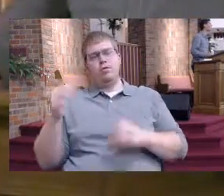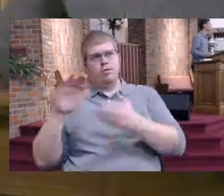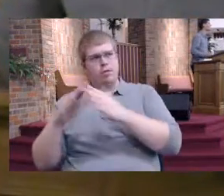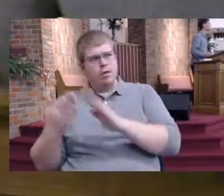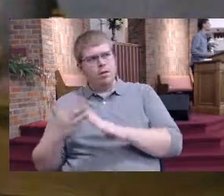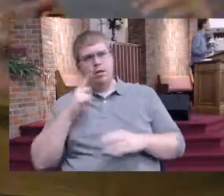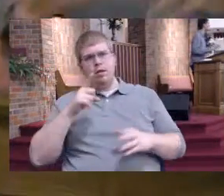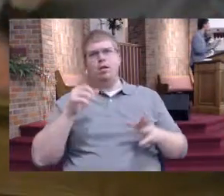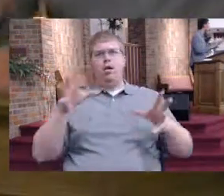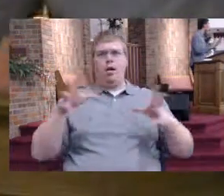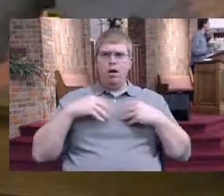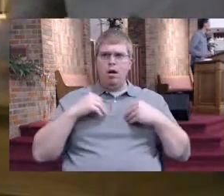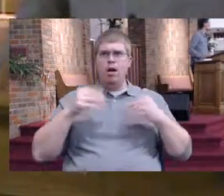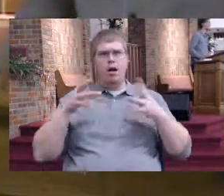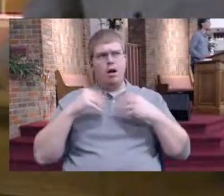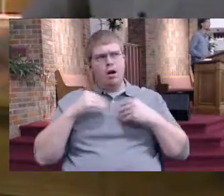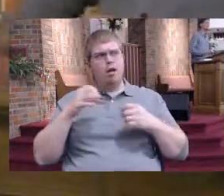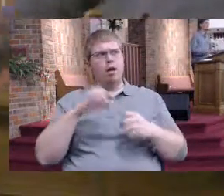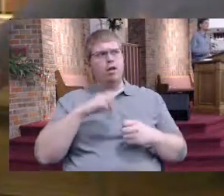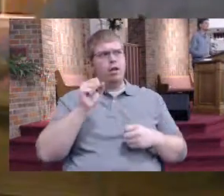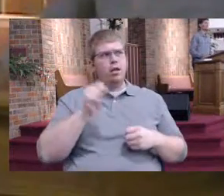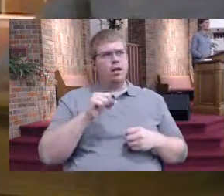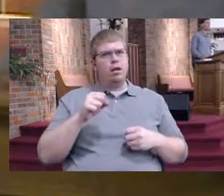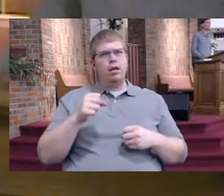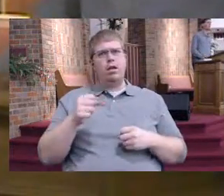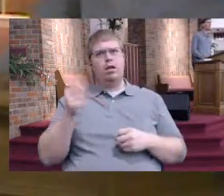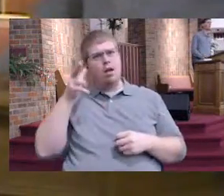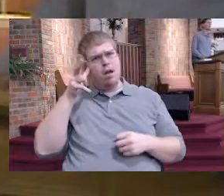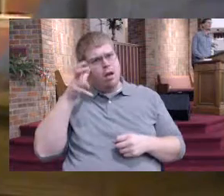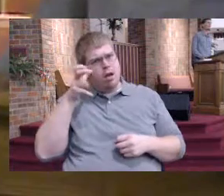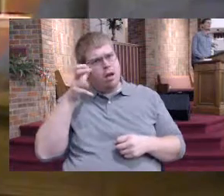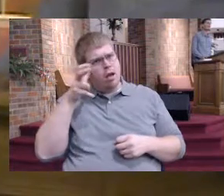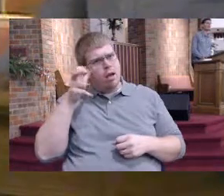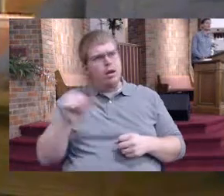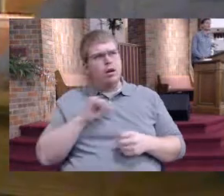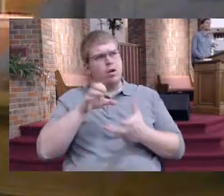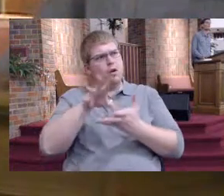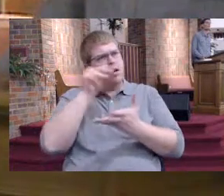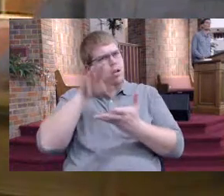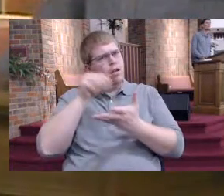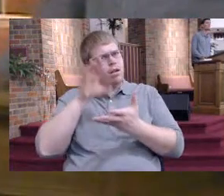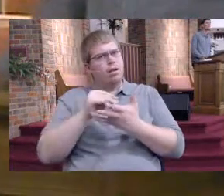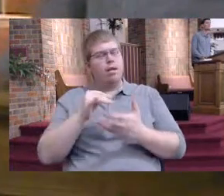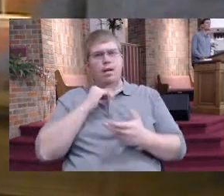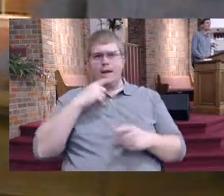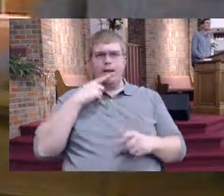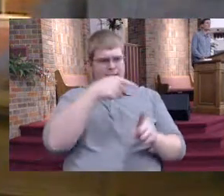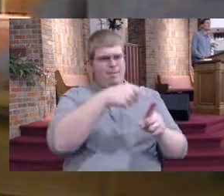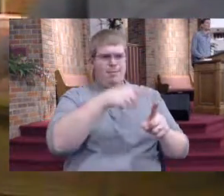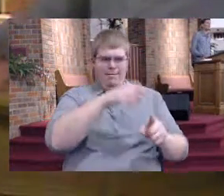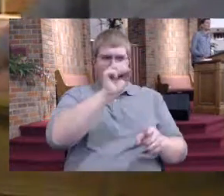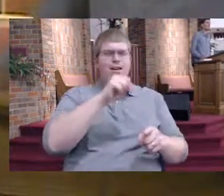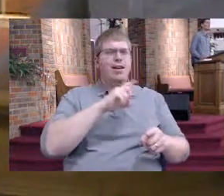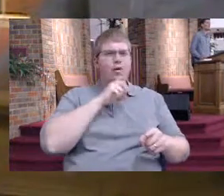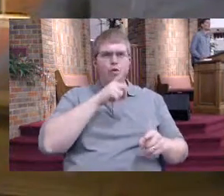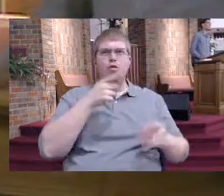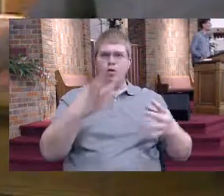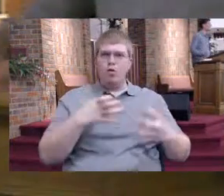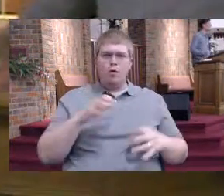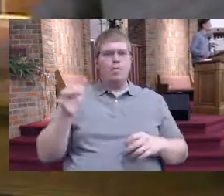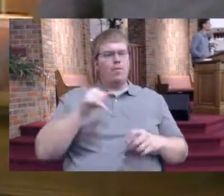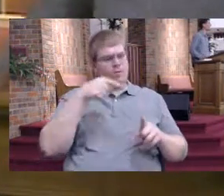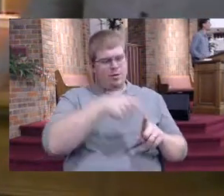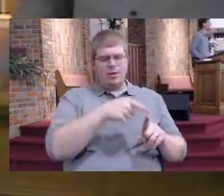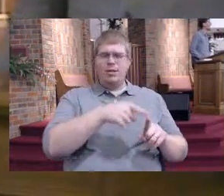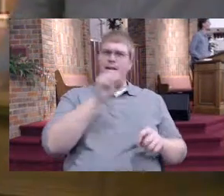and even teaching other people around him, which is exactly what we envisioned and everything that we had hoped for with the people that we worked with. He was